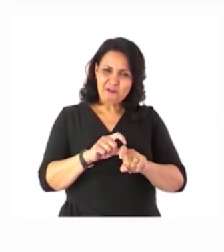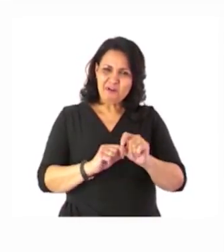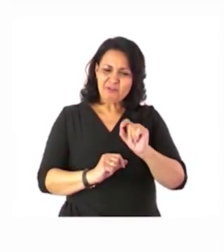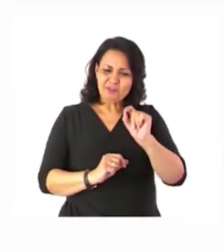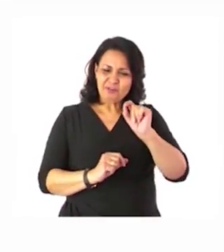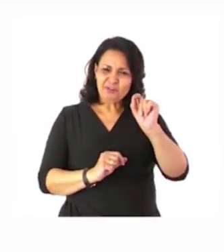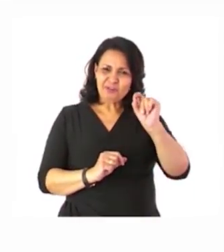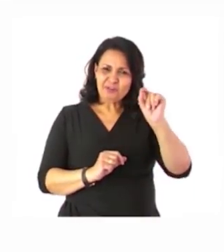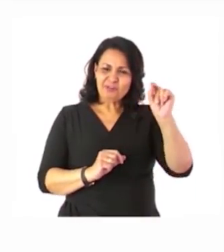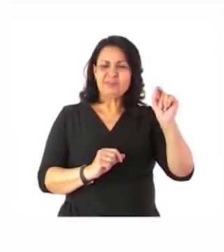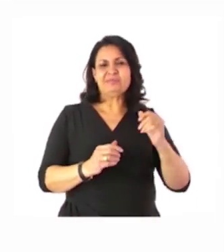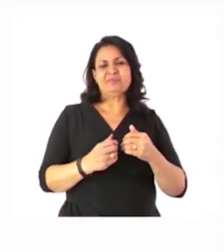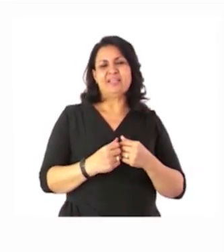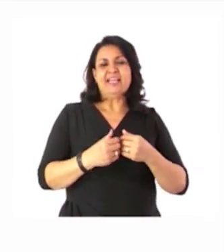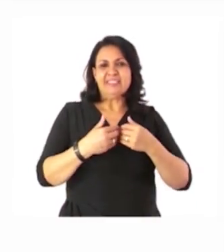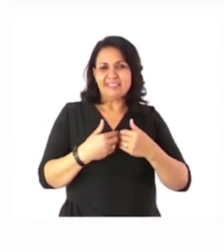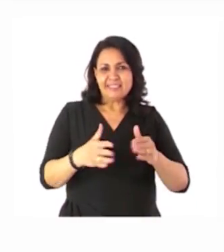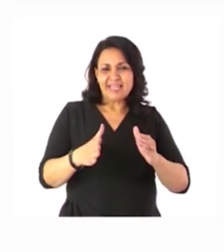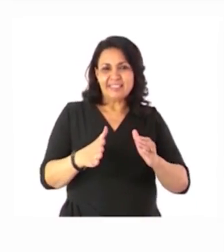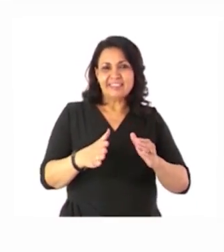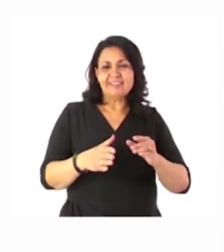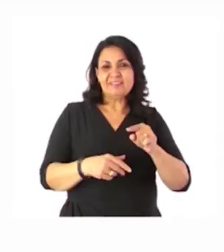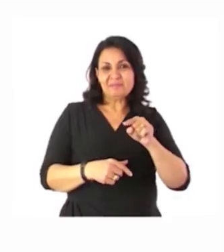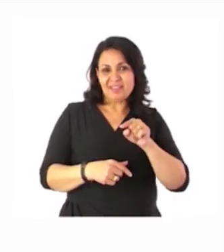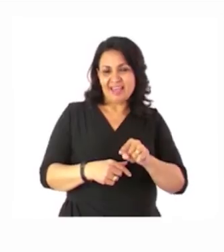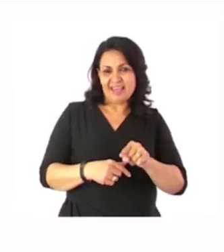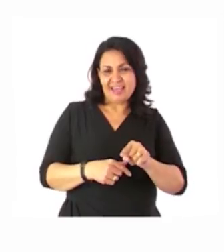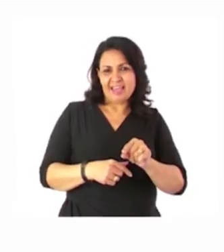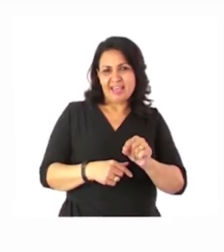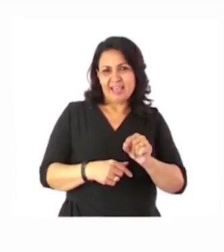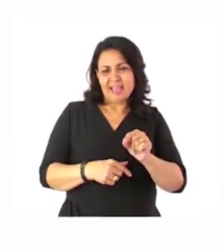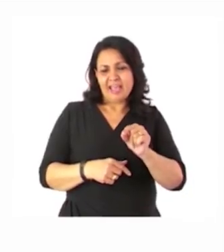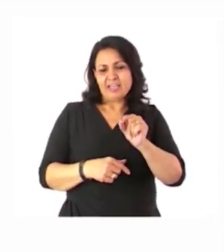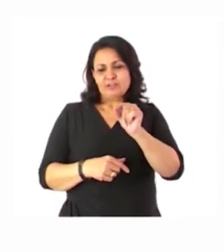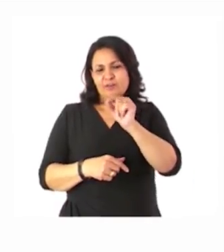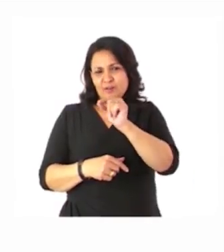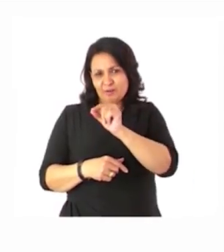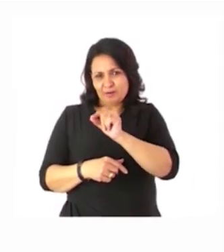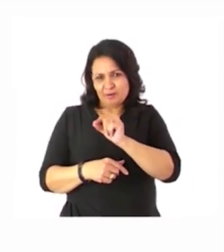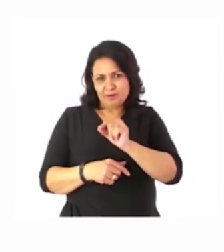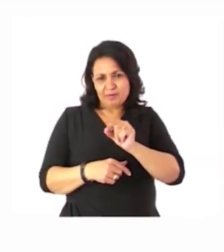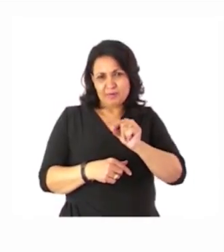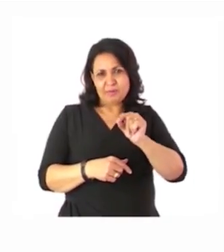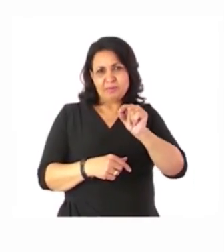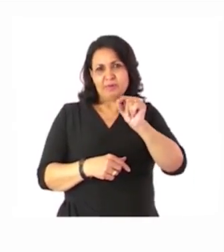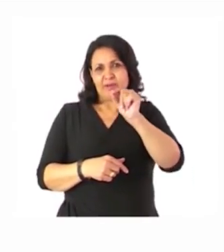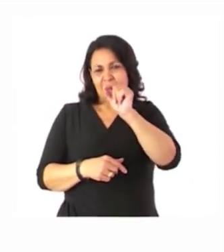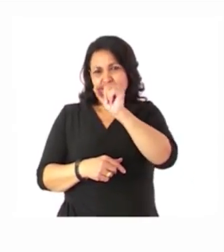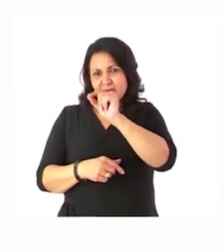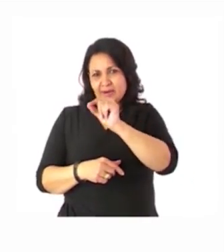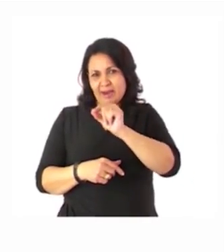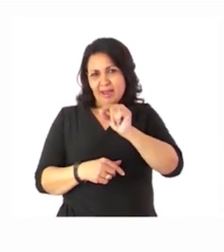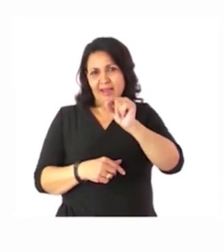start at the first arrow and follow and join the dots keep the pen on